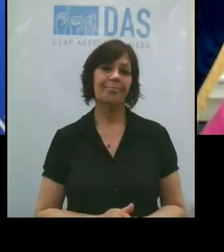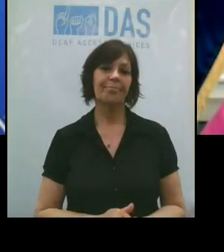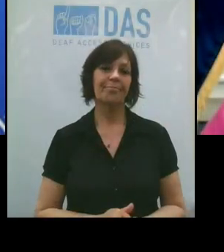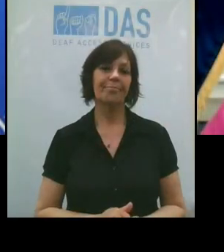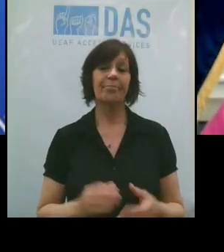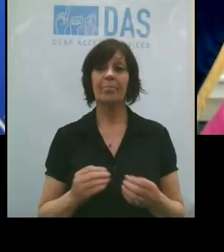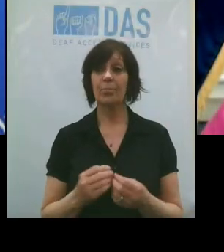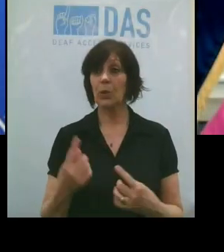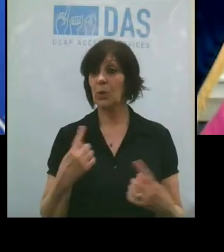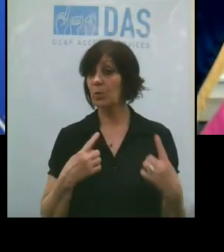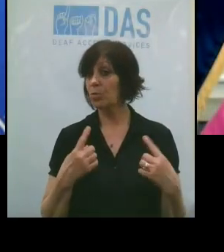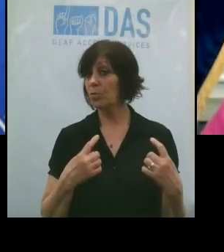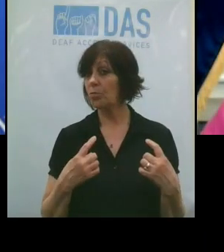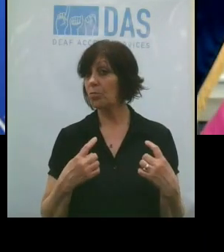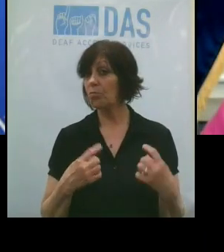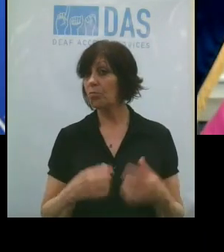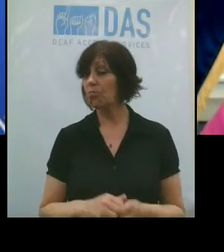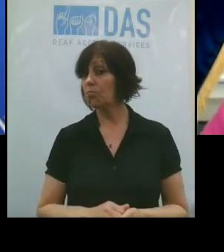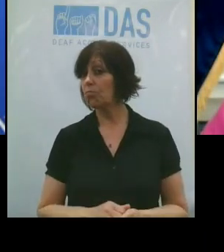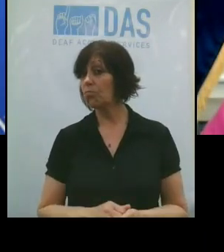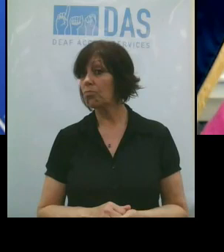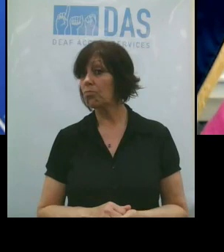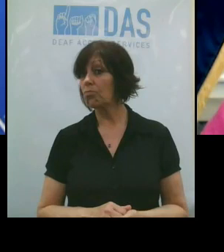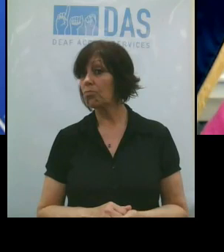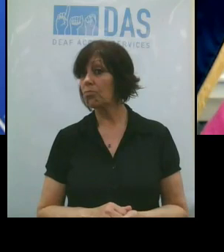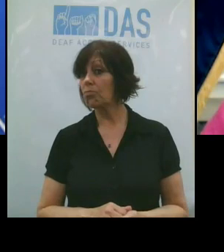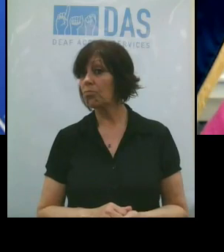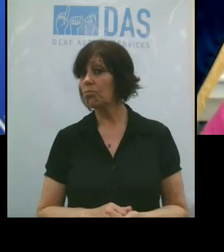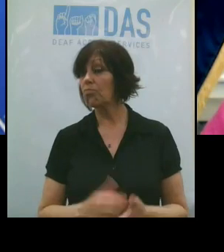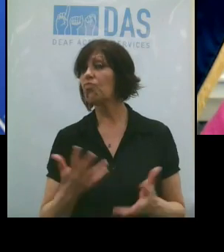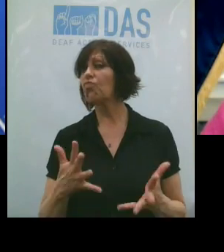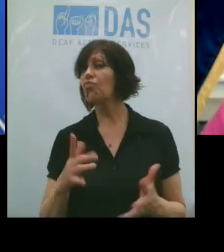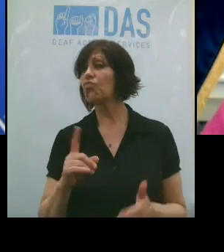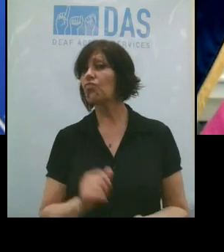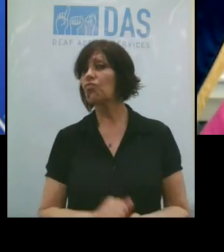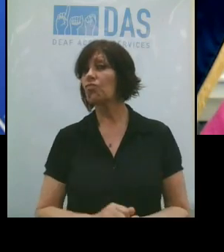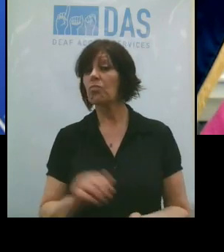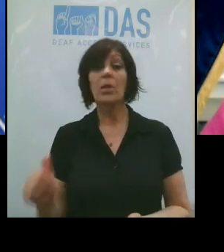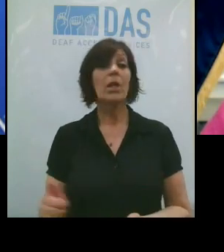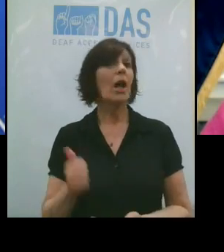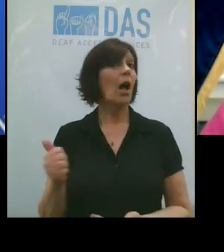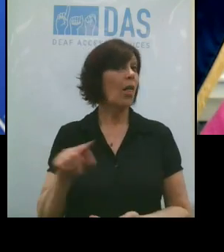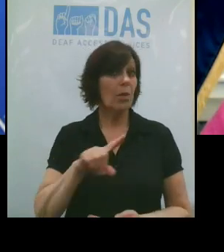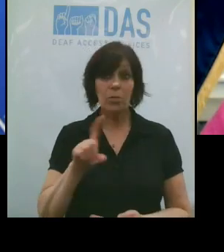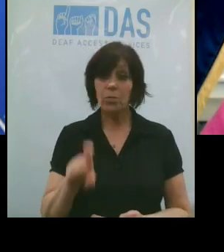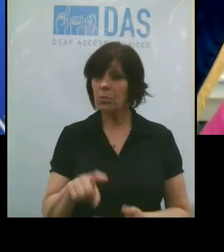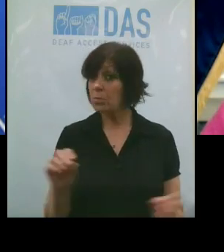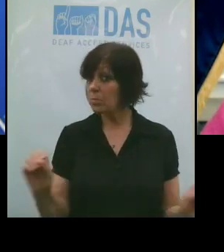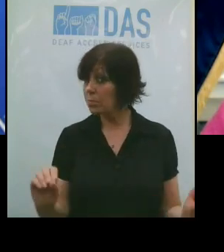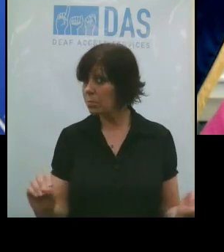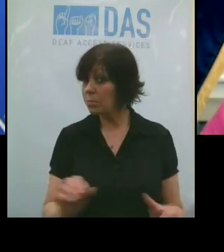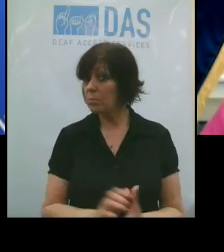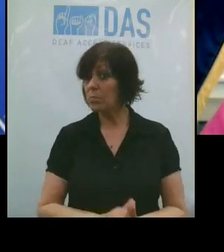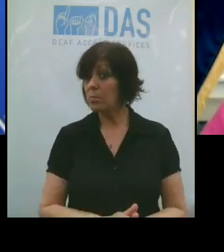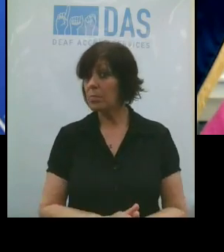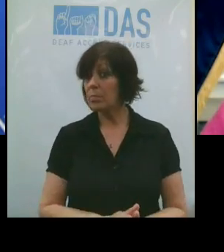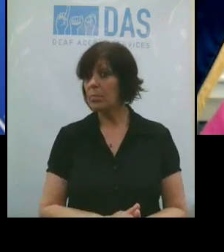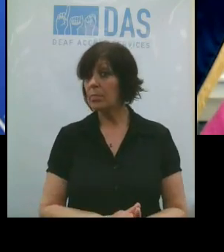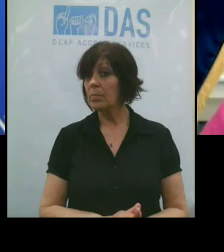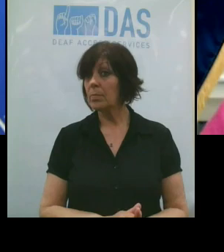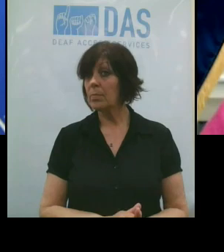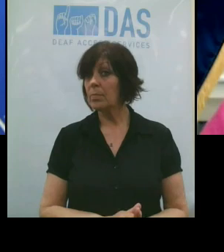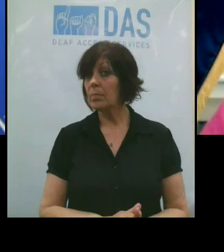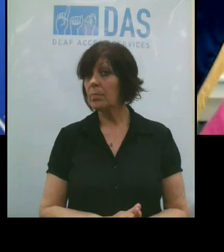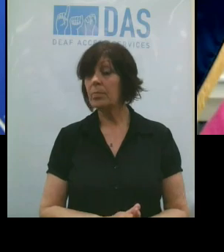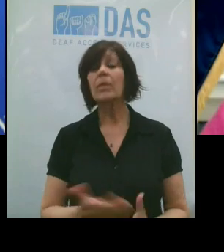any more questions? I'm all set for today, Mark. Thanks. Okay, is there anyone else on the phone that I have not called upon?